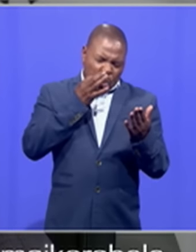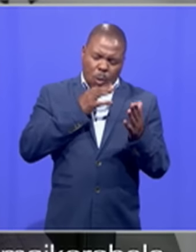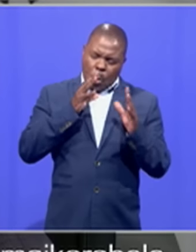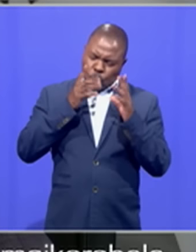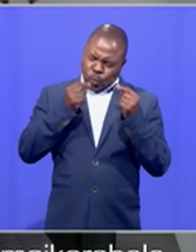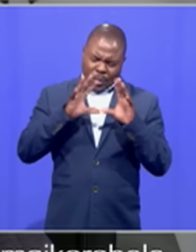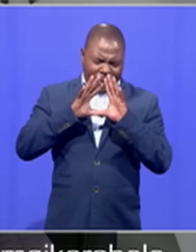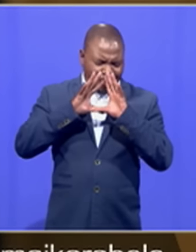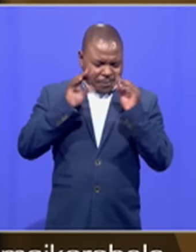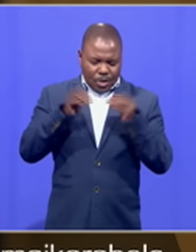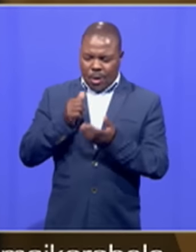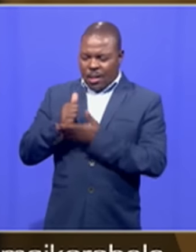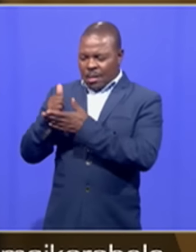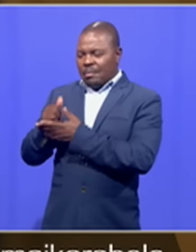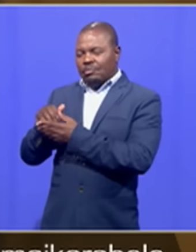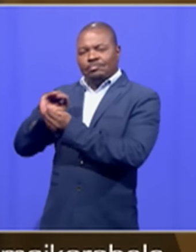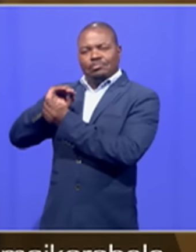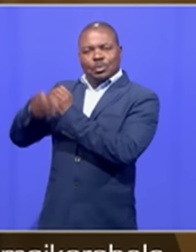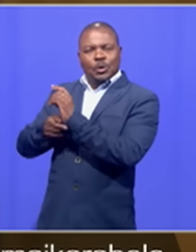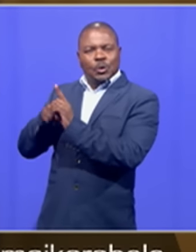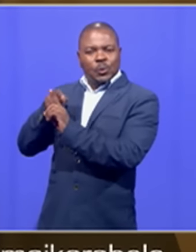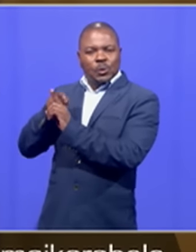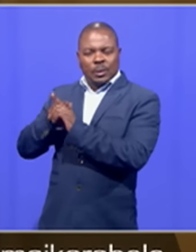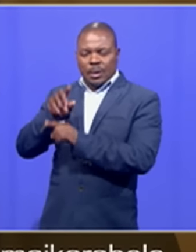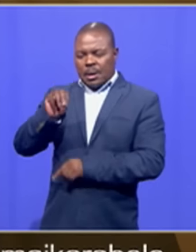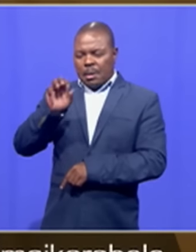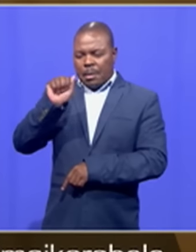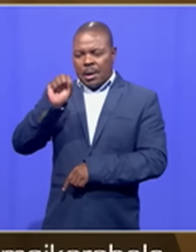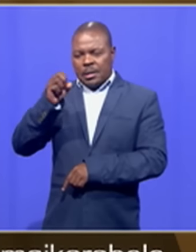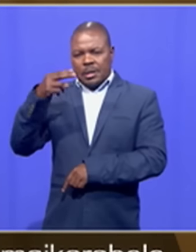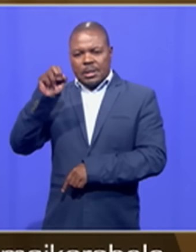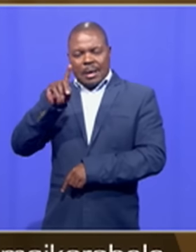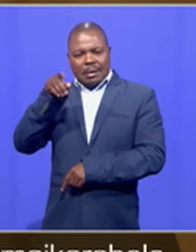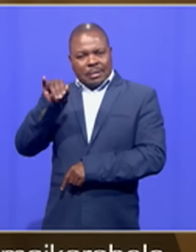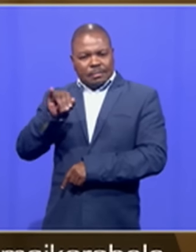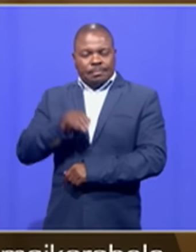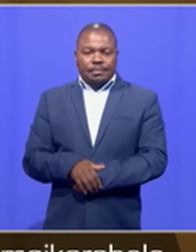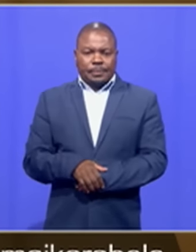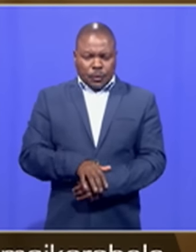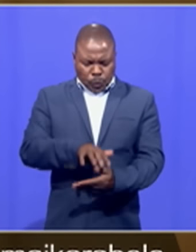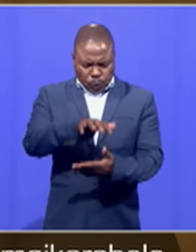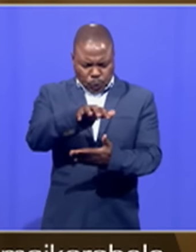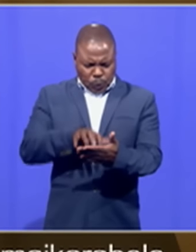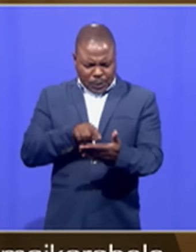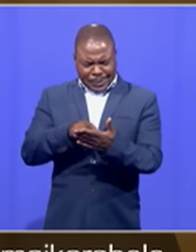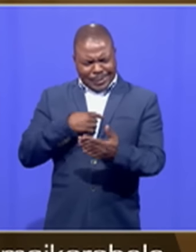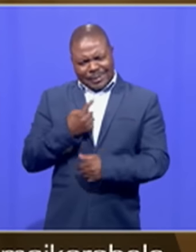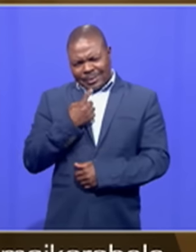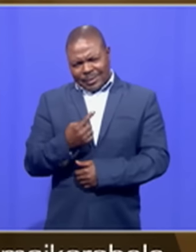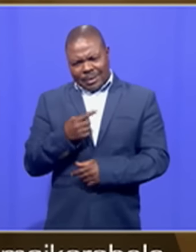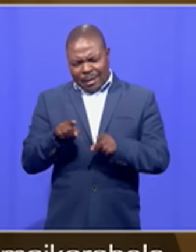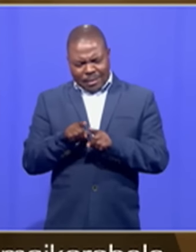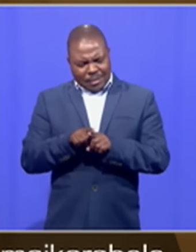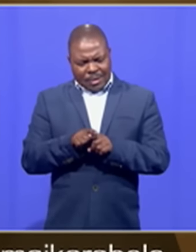šireletša mašazi. I take this statement to be a statement that is issued by a